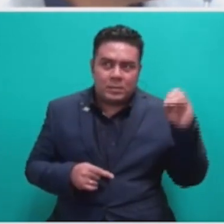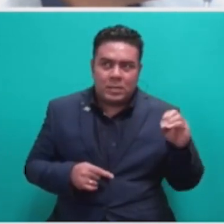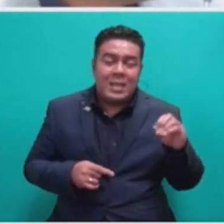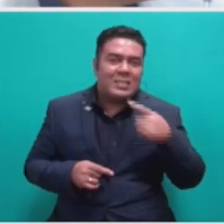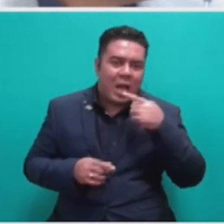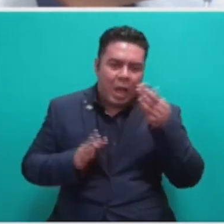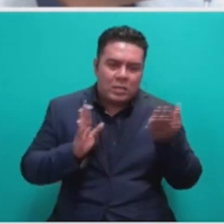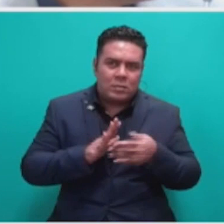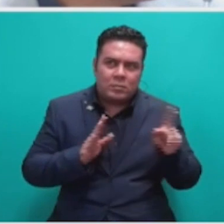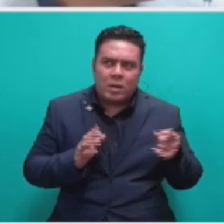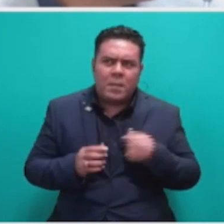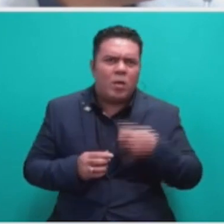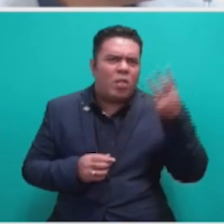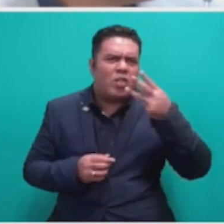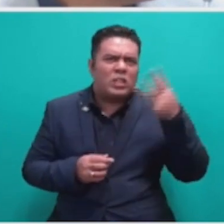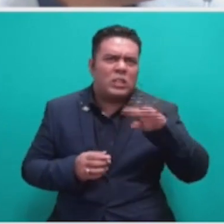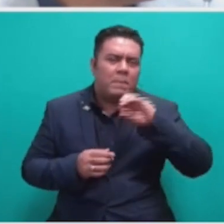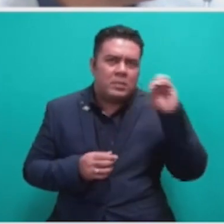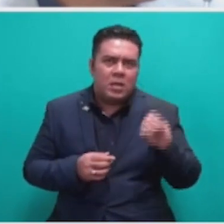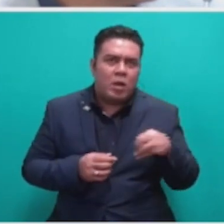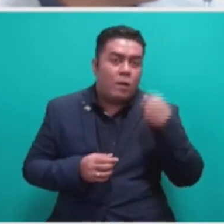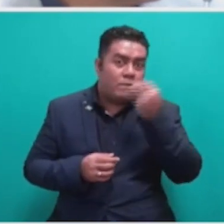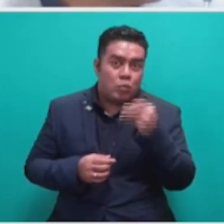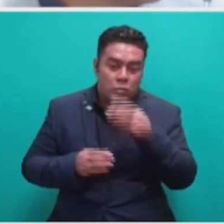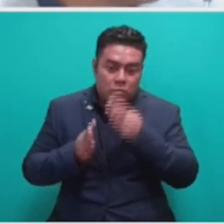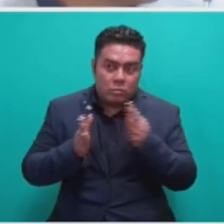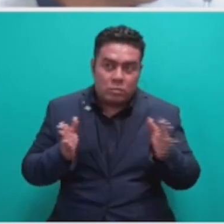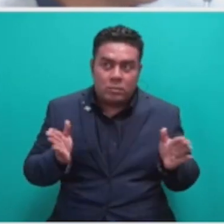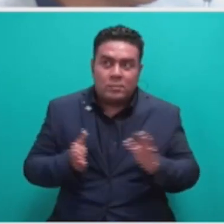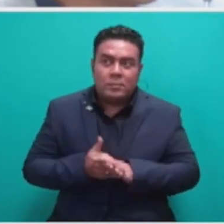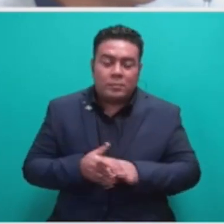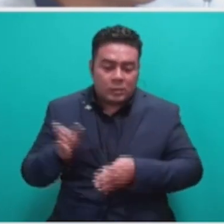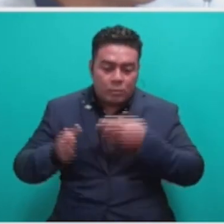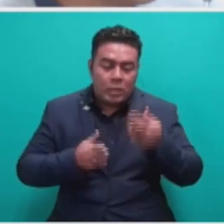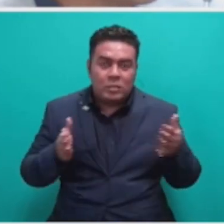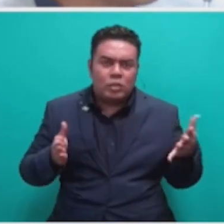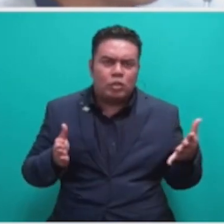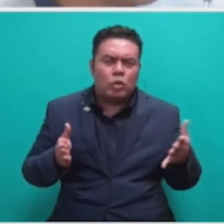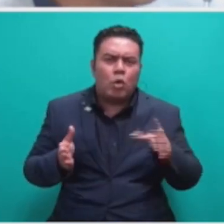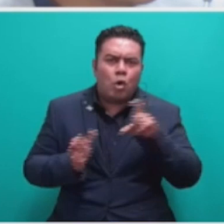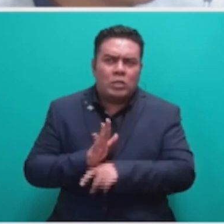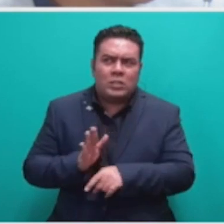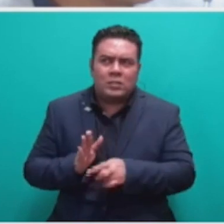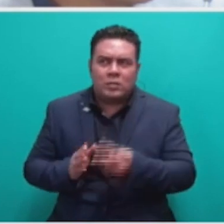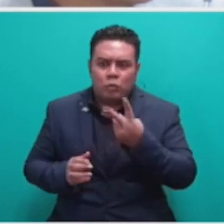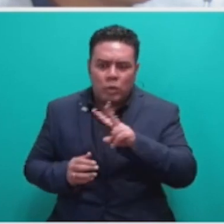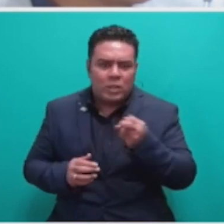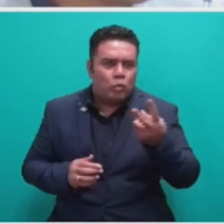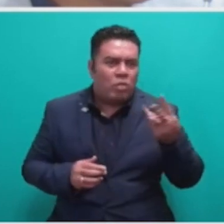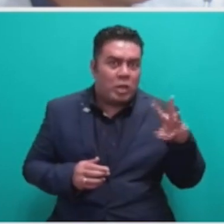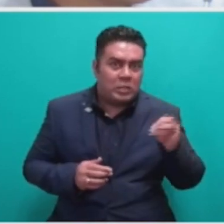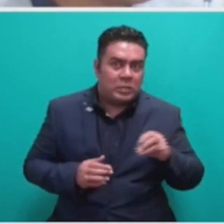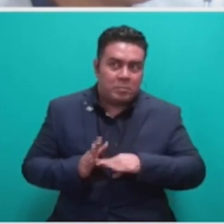understated. It'll be around 13%. Food manufacturers are saying that the production costs have gone up between 20 to